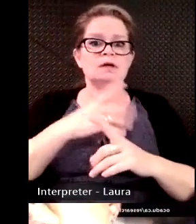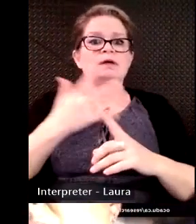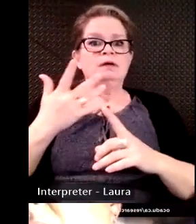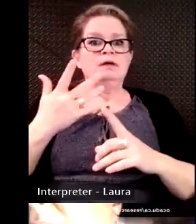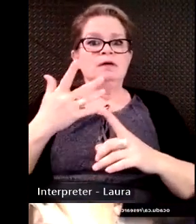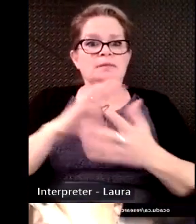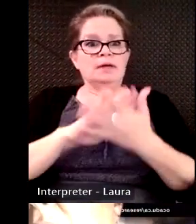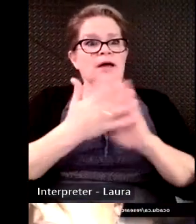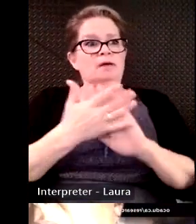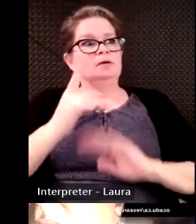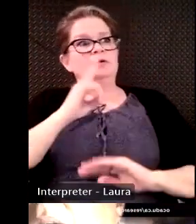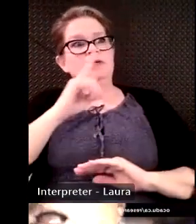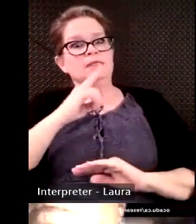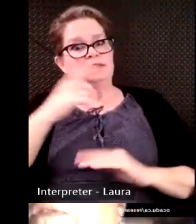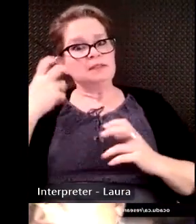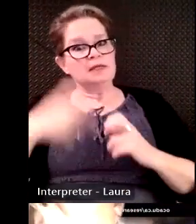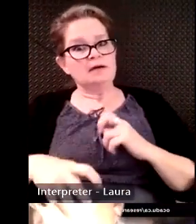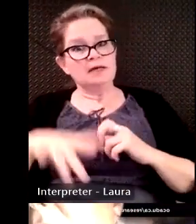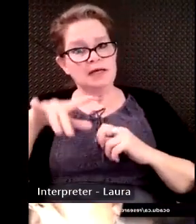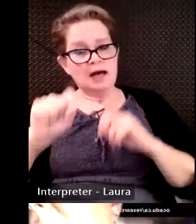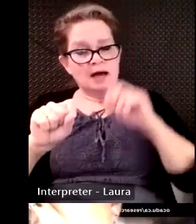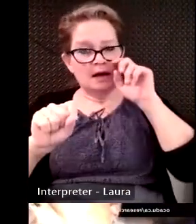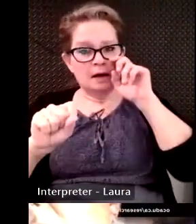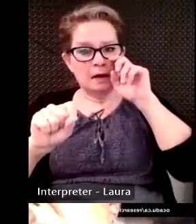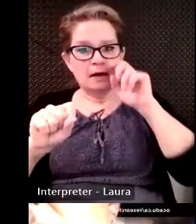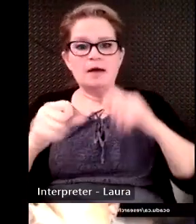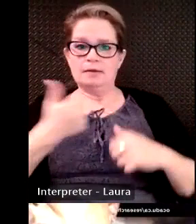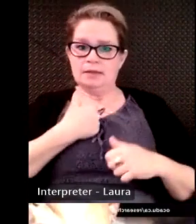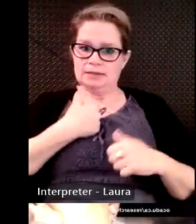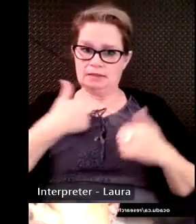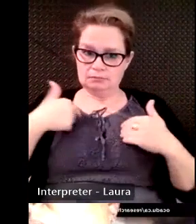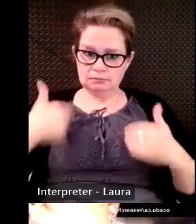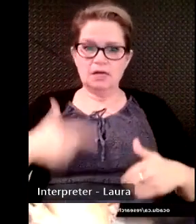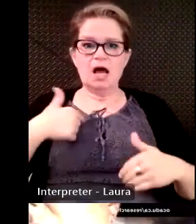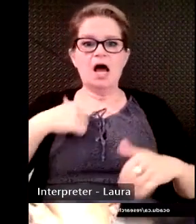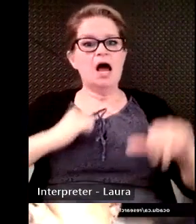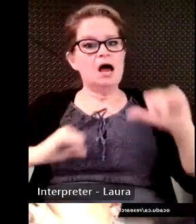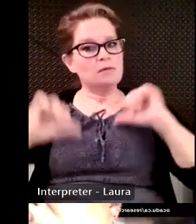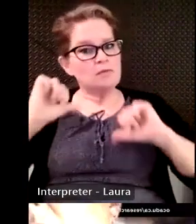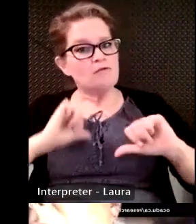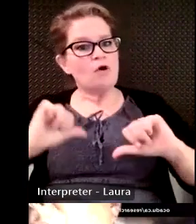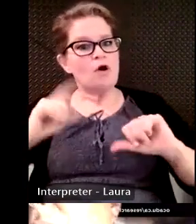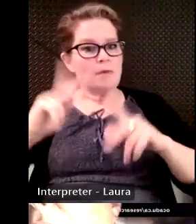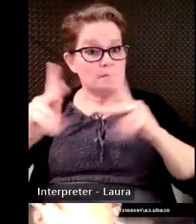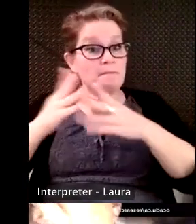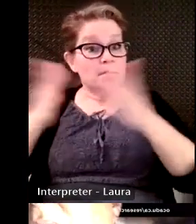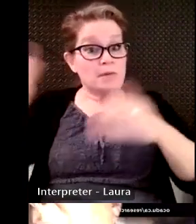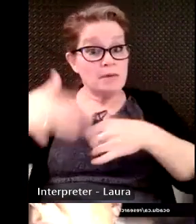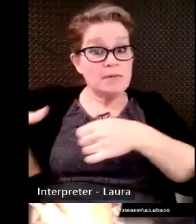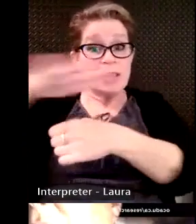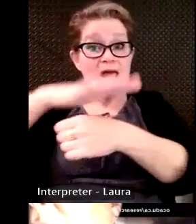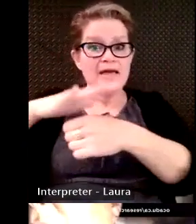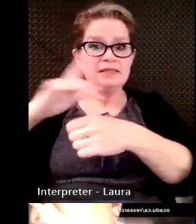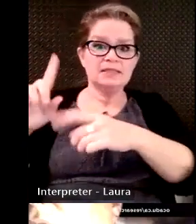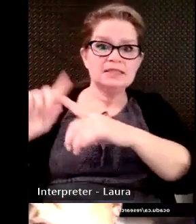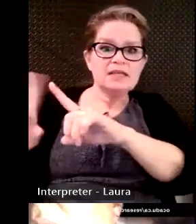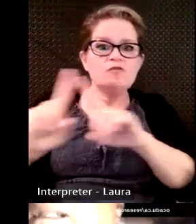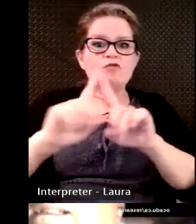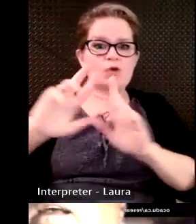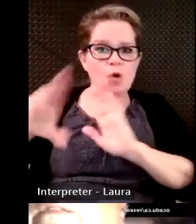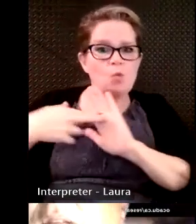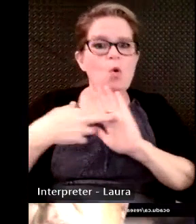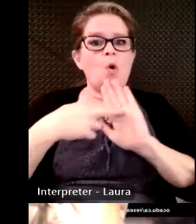performance artist and academic. I perform myself in public space in different roles and ask for different perceptions of